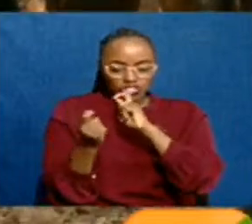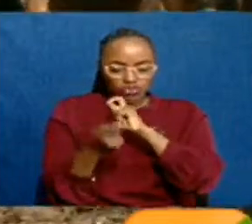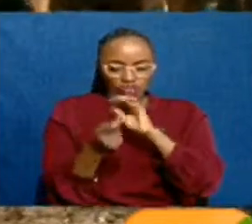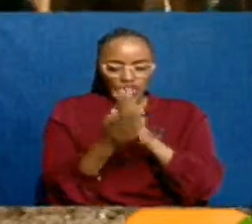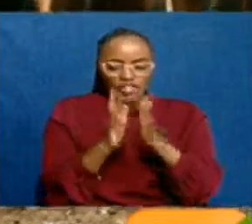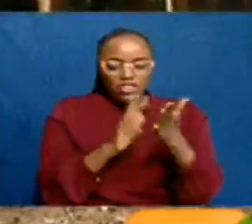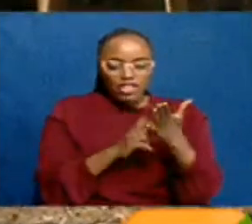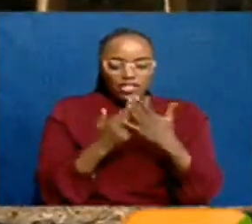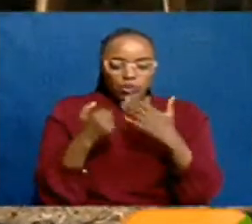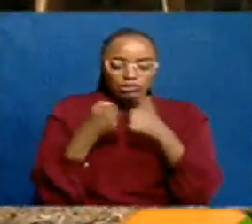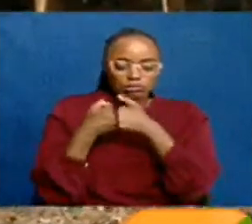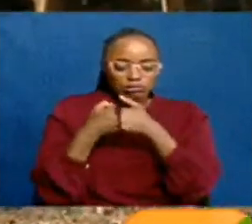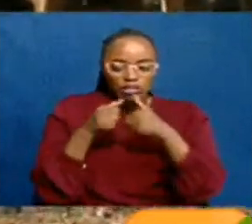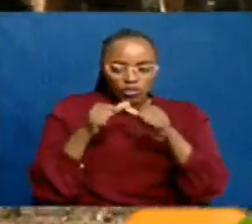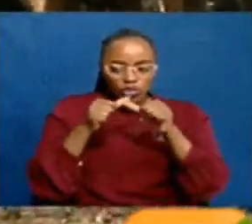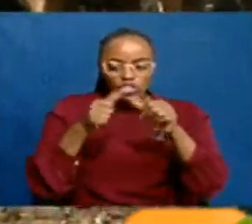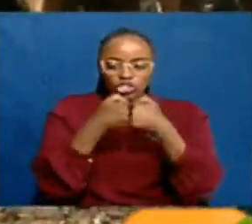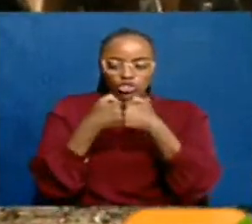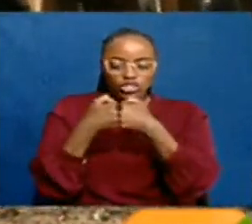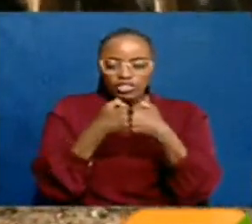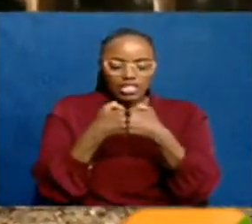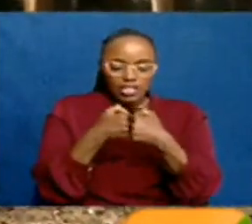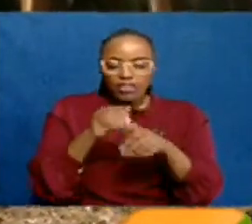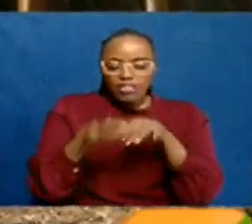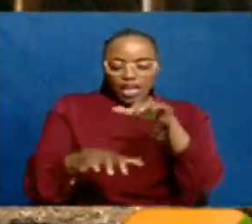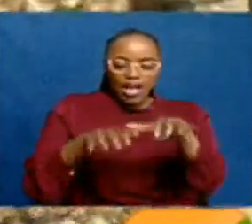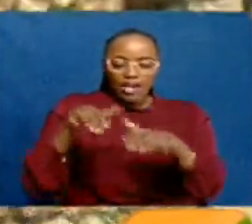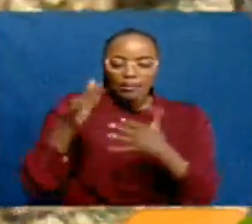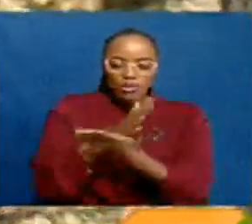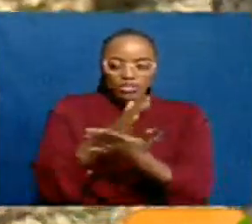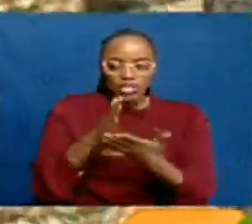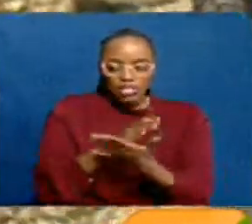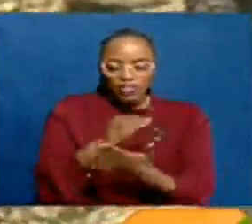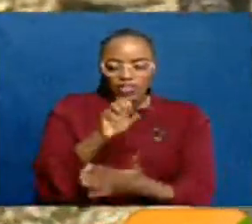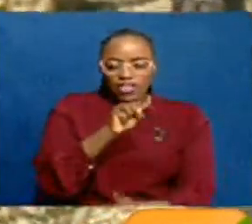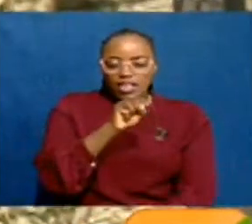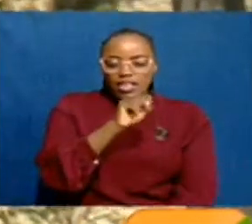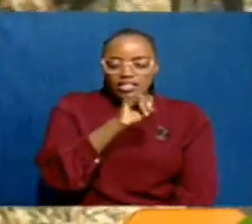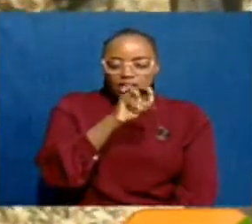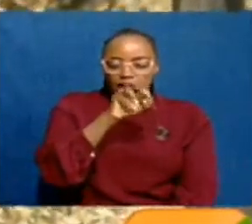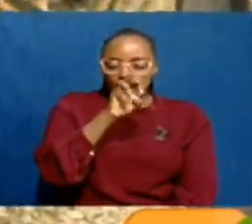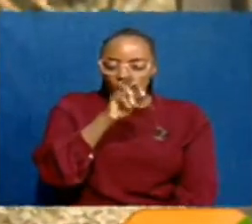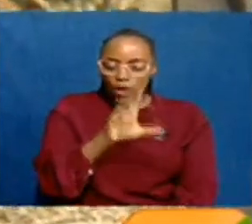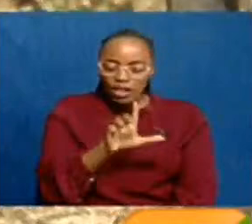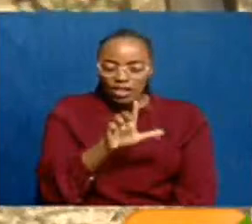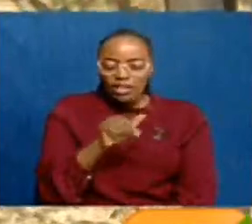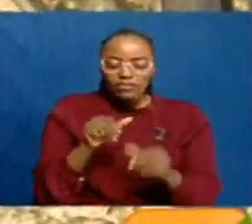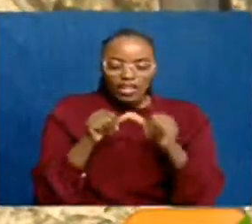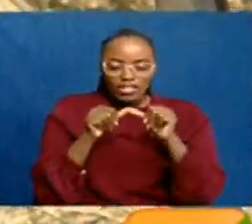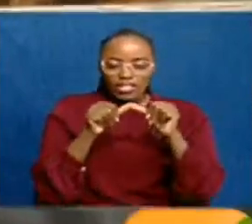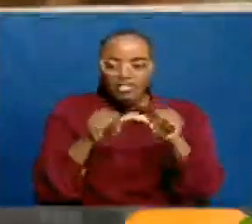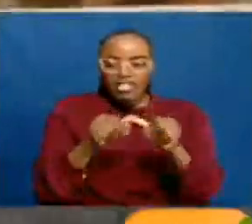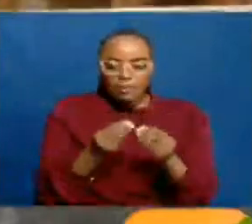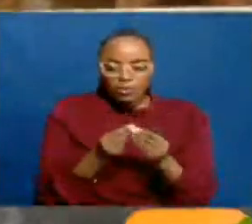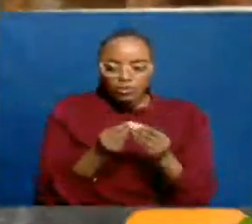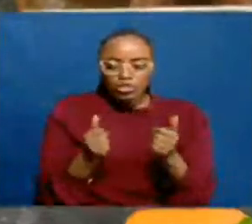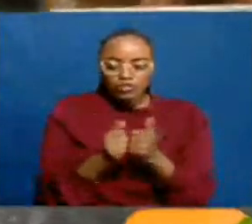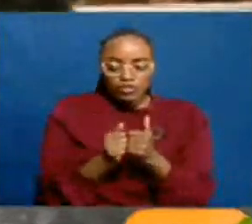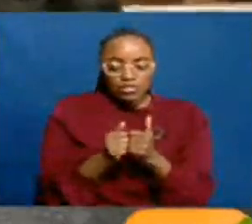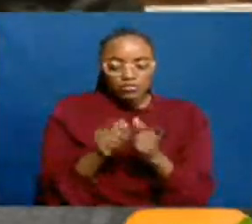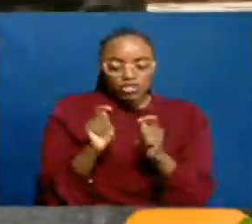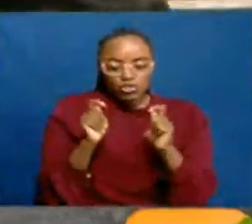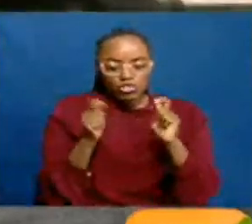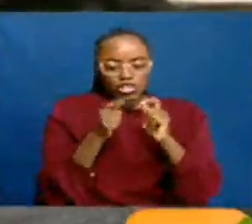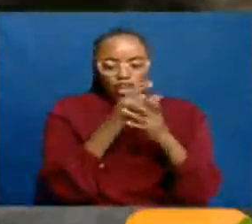resource constraints continue to challenge the livestock sector, the Sahiwal breed offers a sustainable solution to